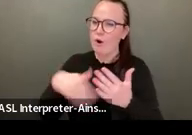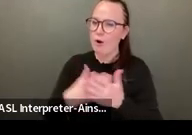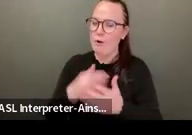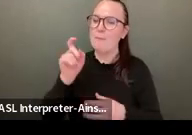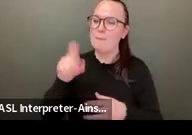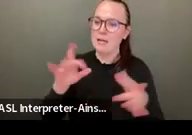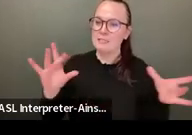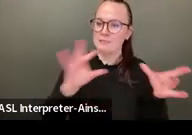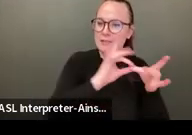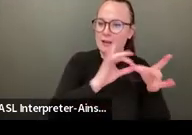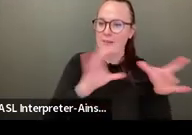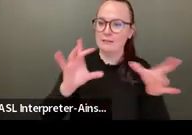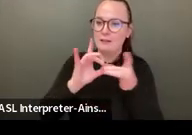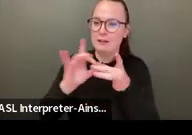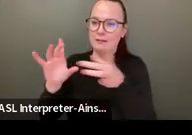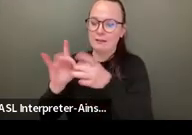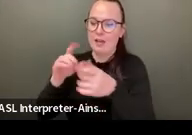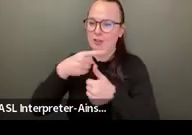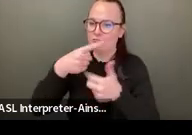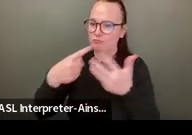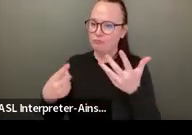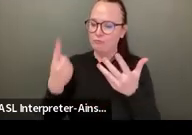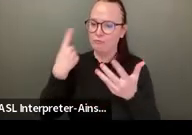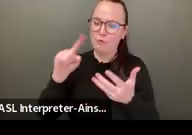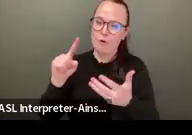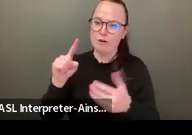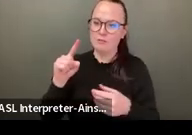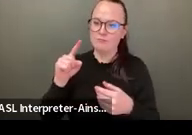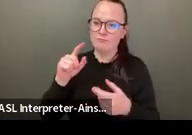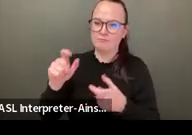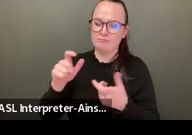other piece to make a cohesive IEP.